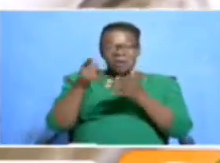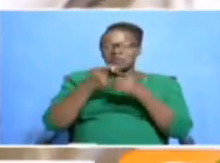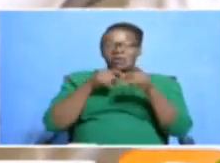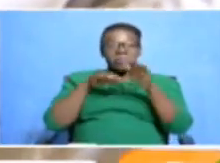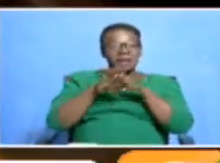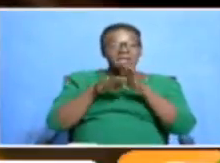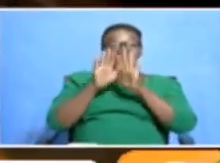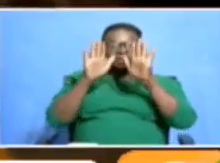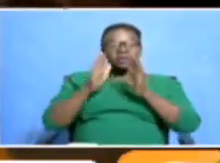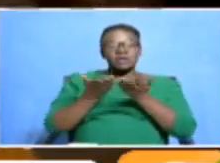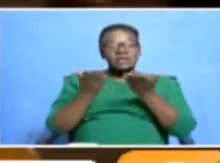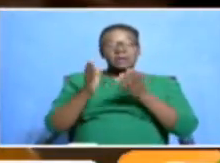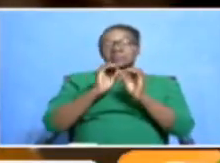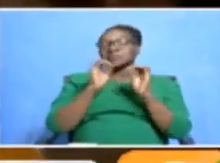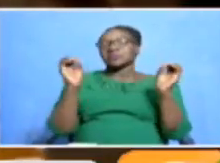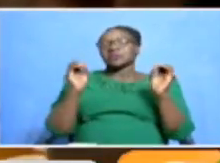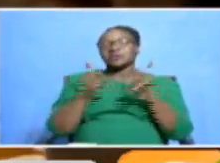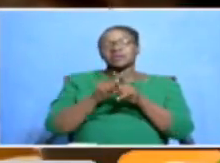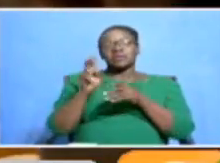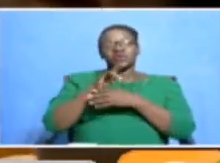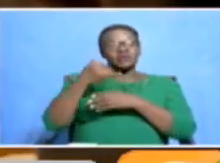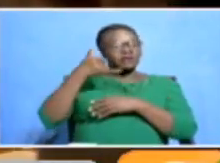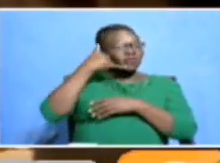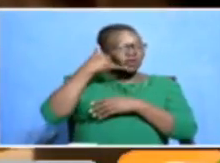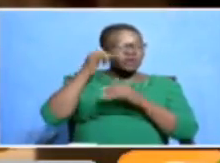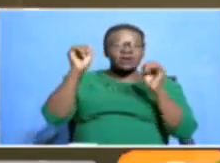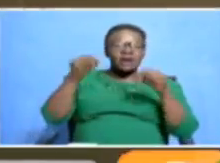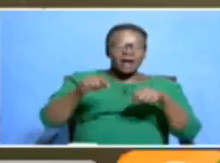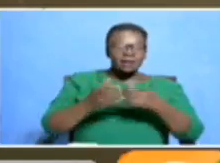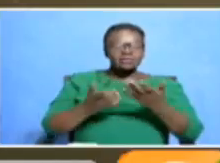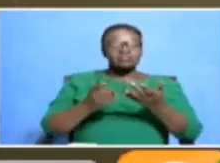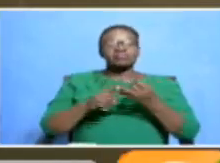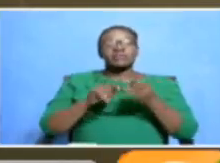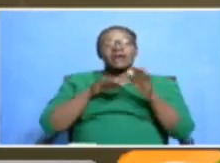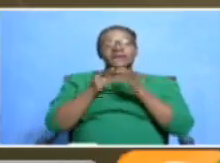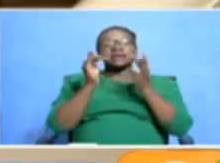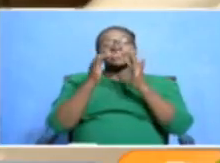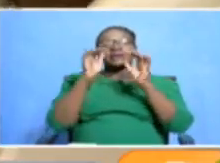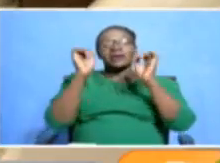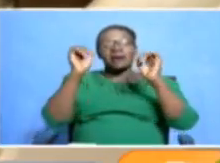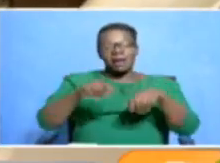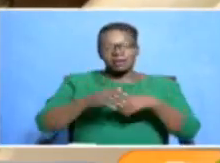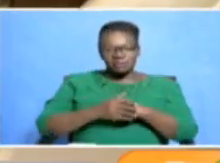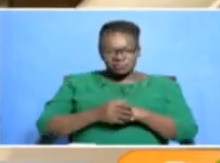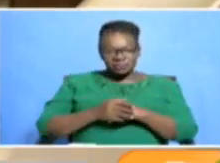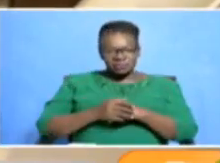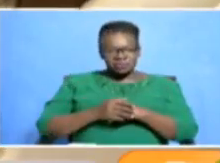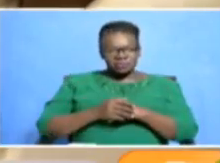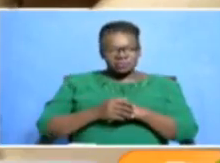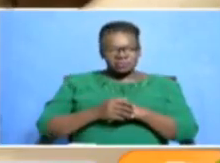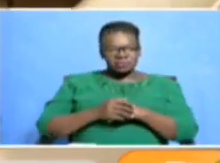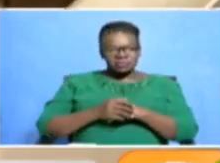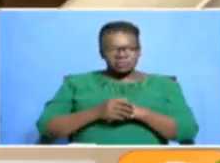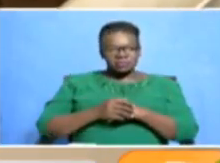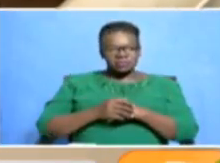accessing essential services like using their mobile phones and even accessing the internet.